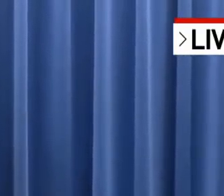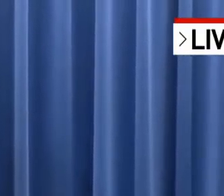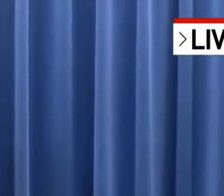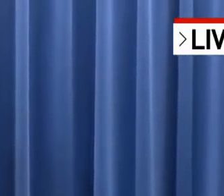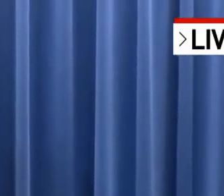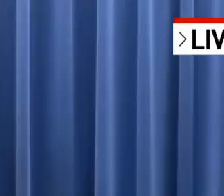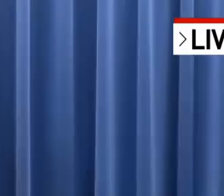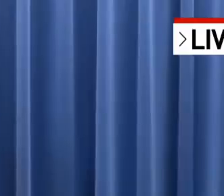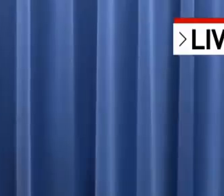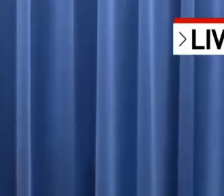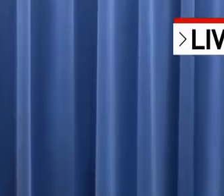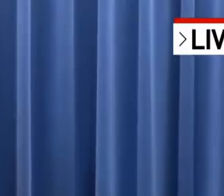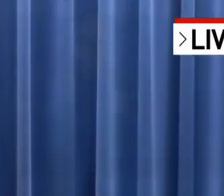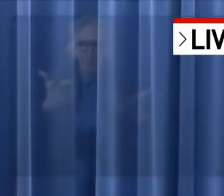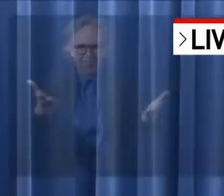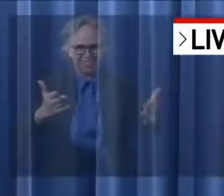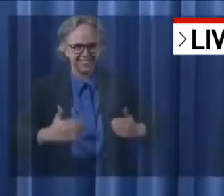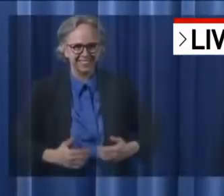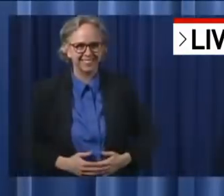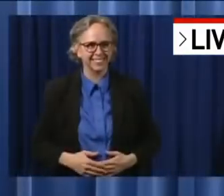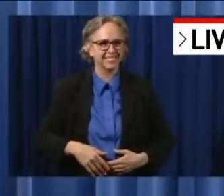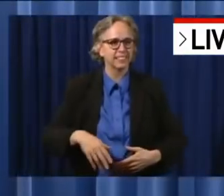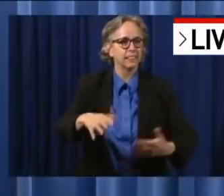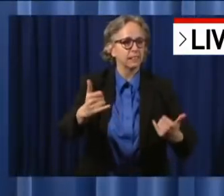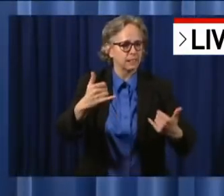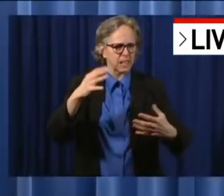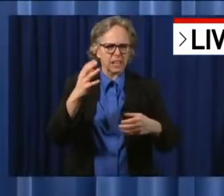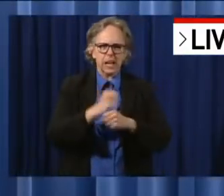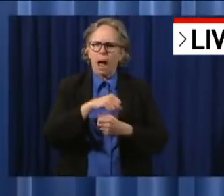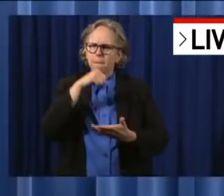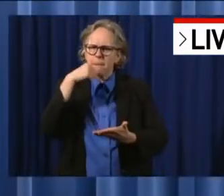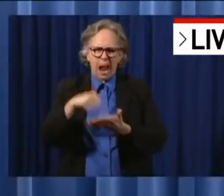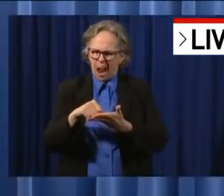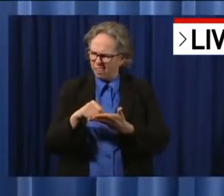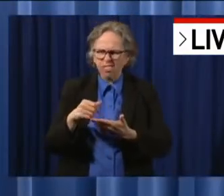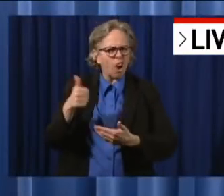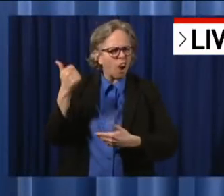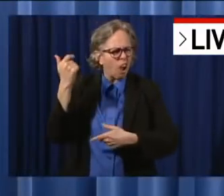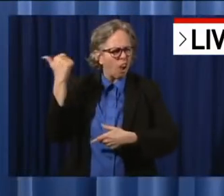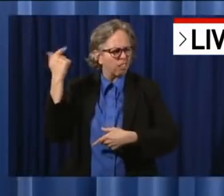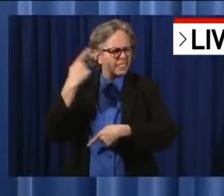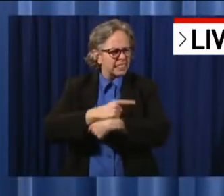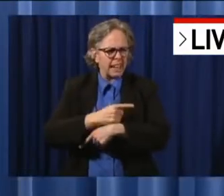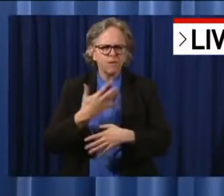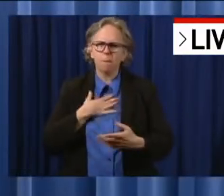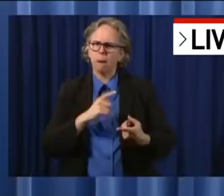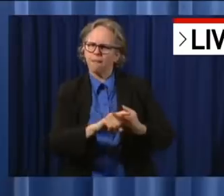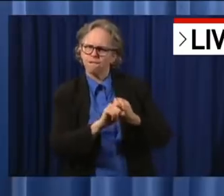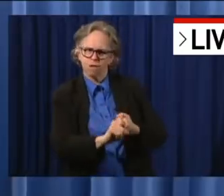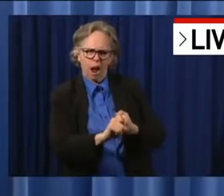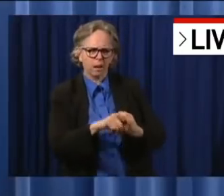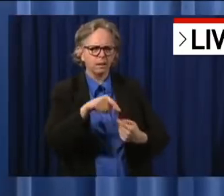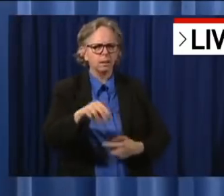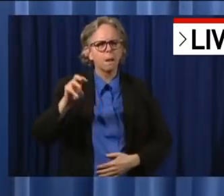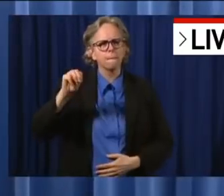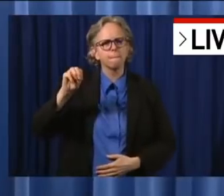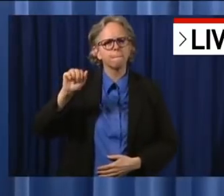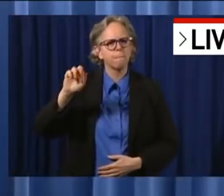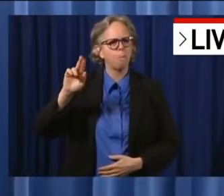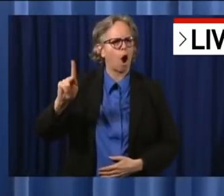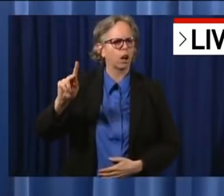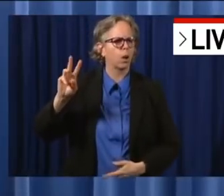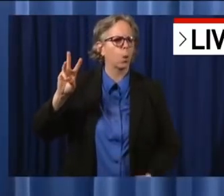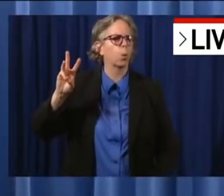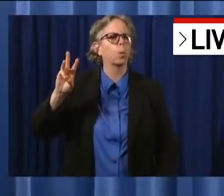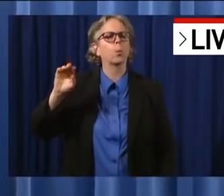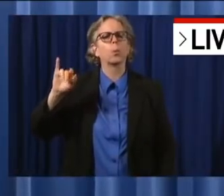Got this in the mail a couple days ago. This is from my friend Rick Williams in Highland County.